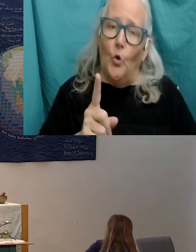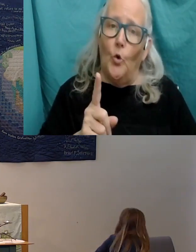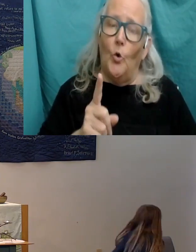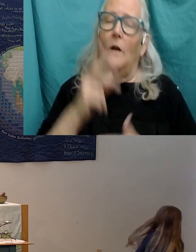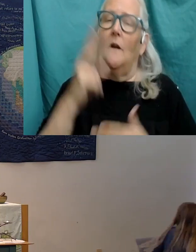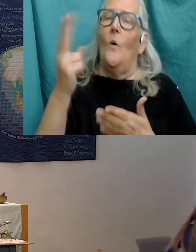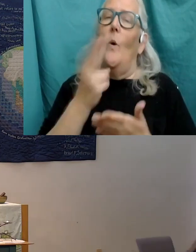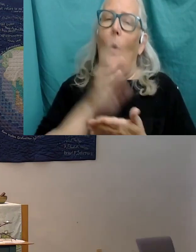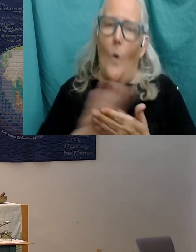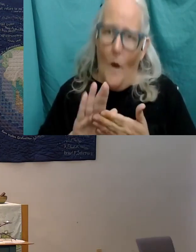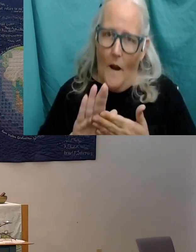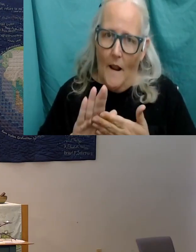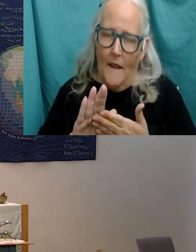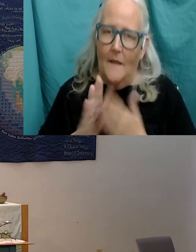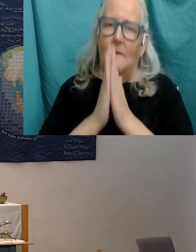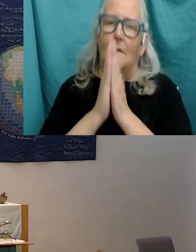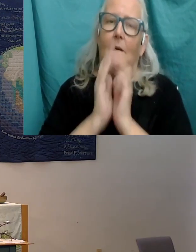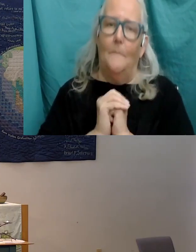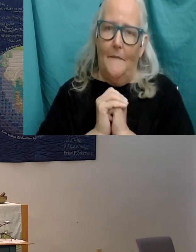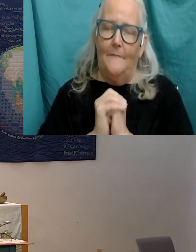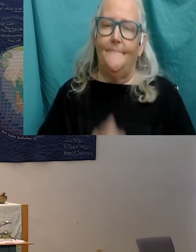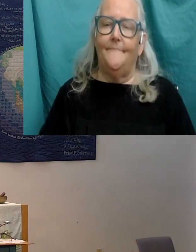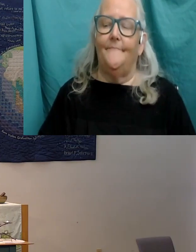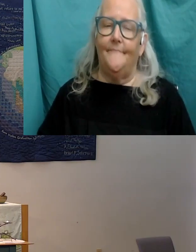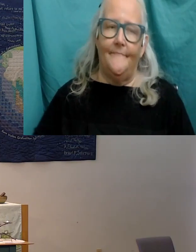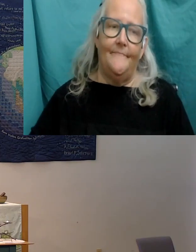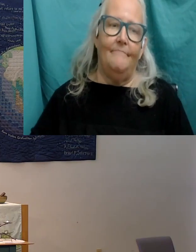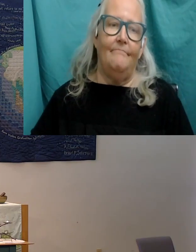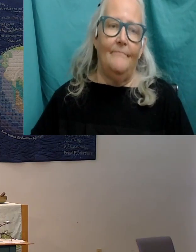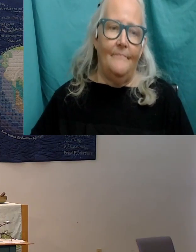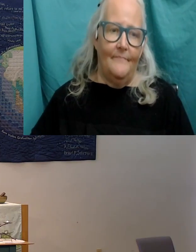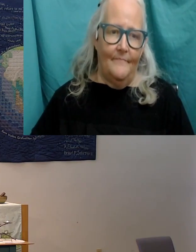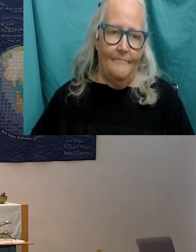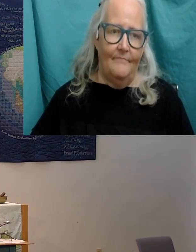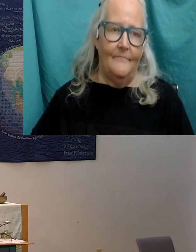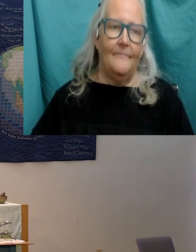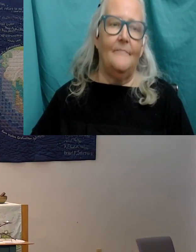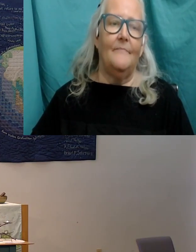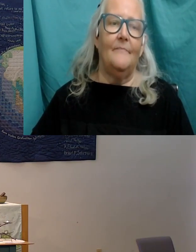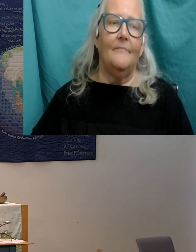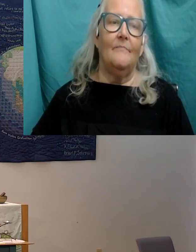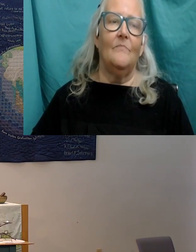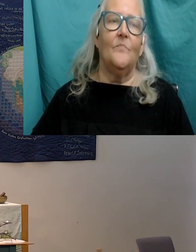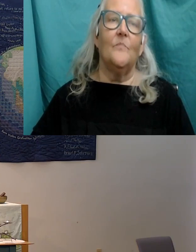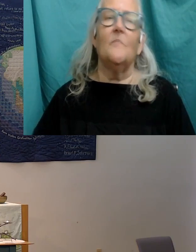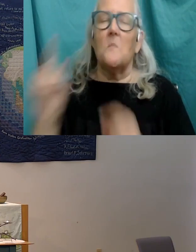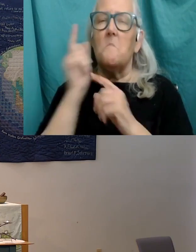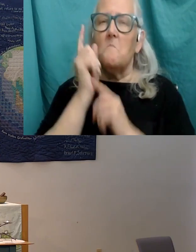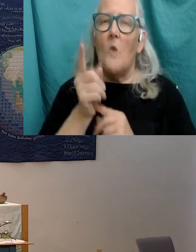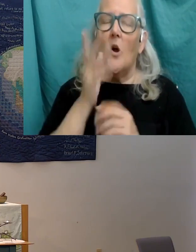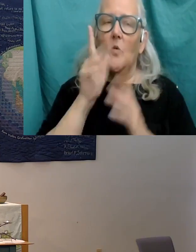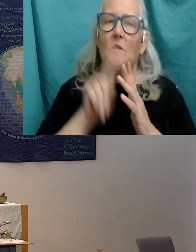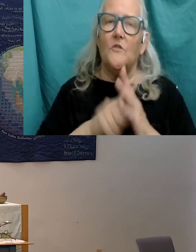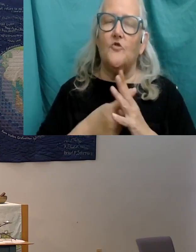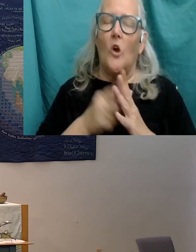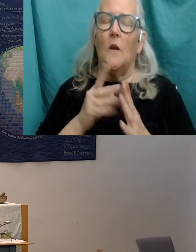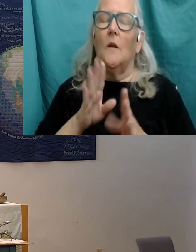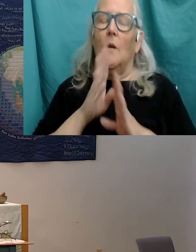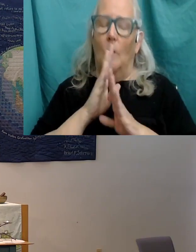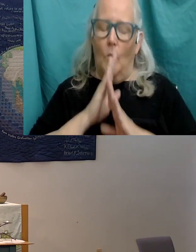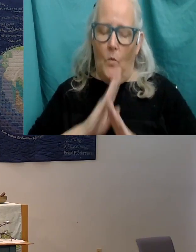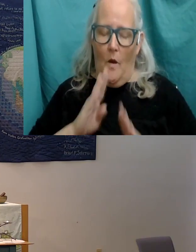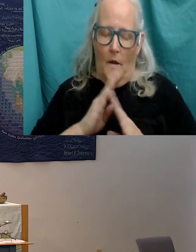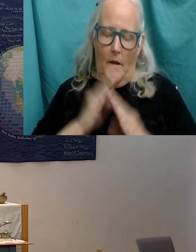Amen. In just a moment, we'll begin a time of personal meditation or reflection or